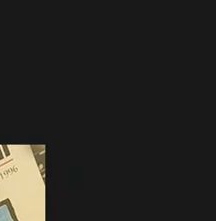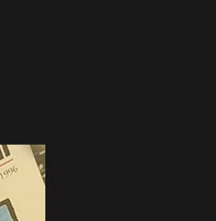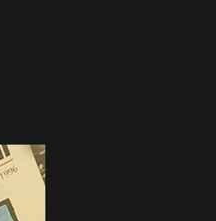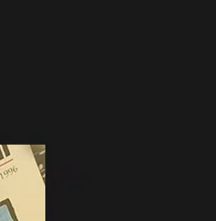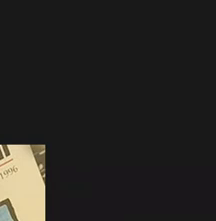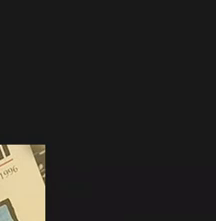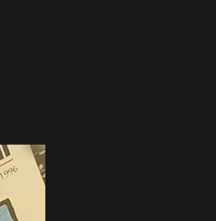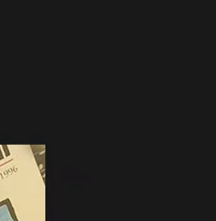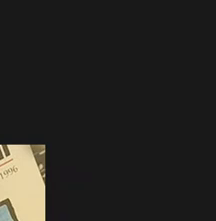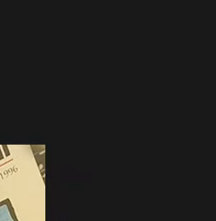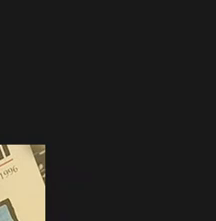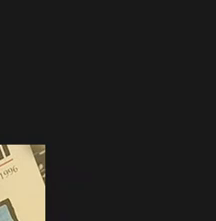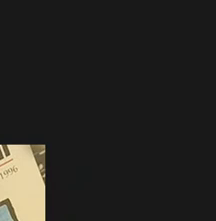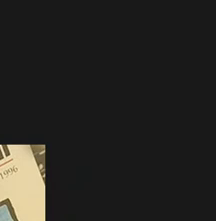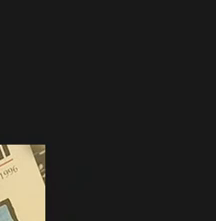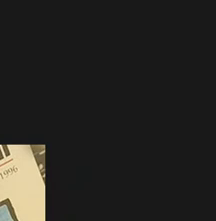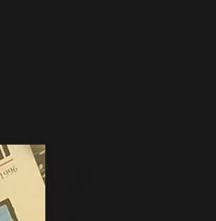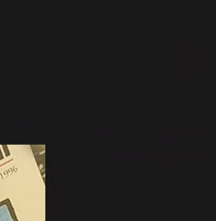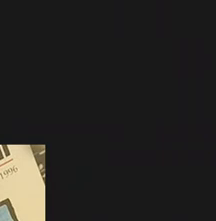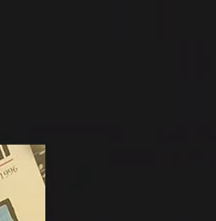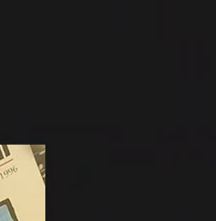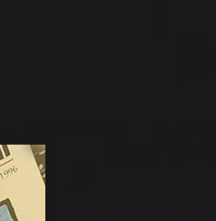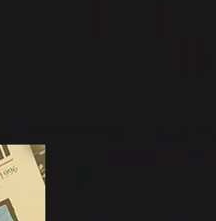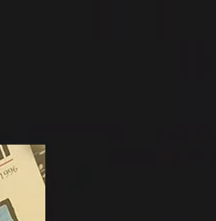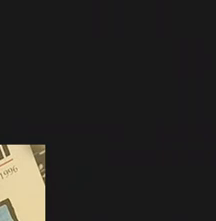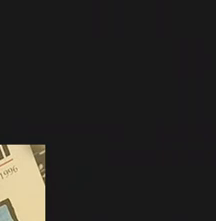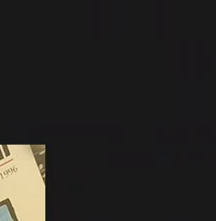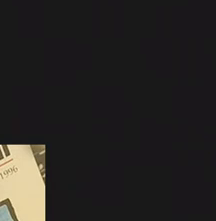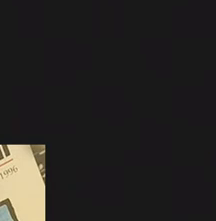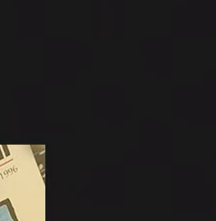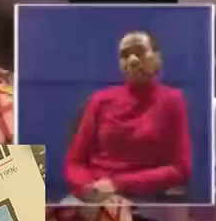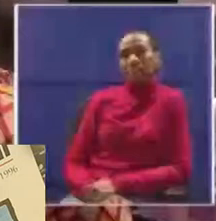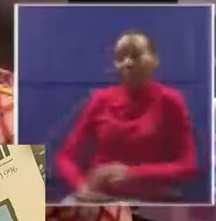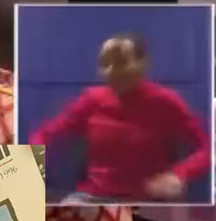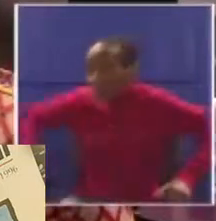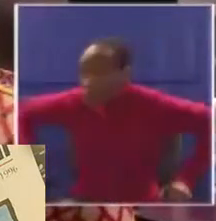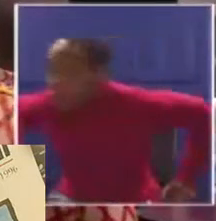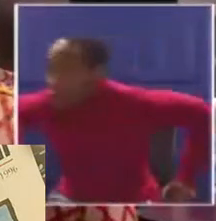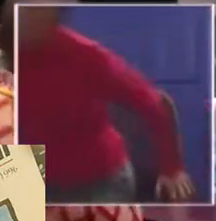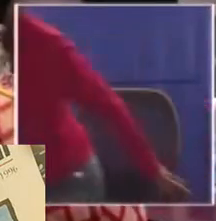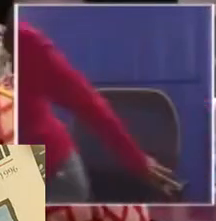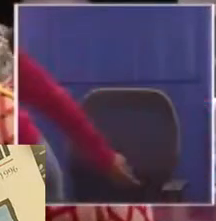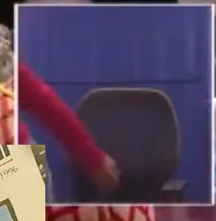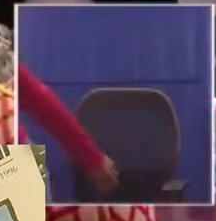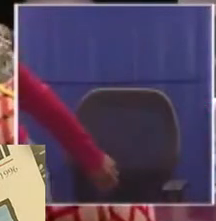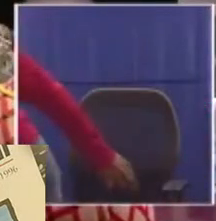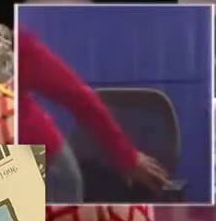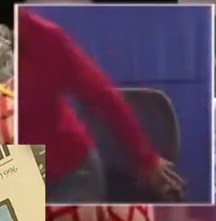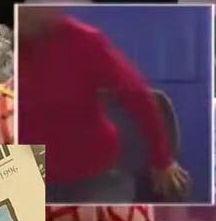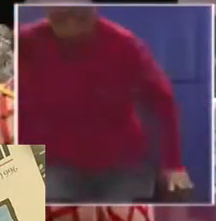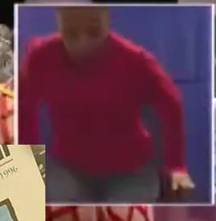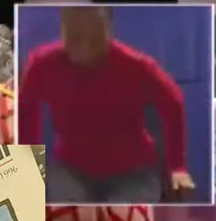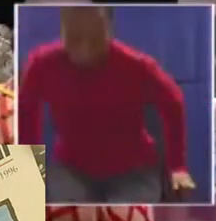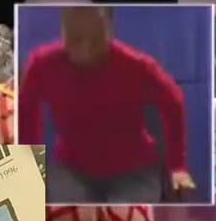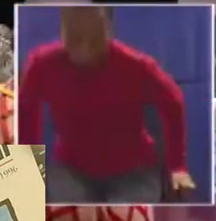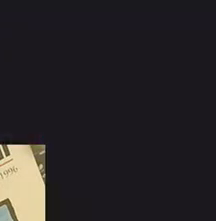I touch on the key objectives of the bill the main competition is to make sure